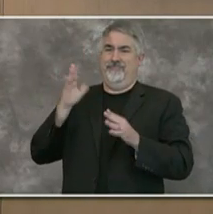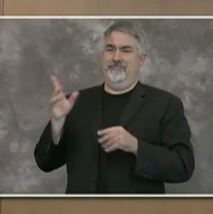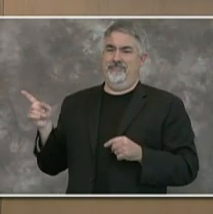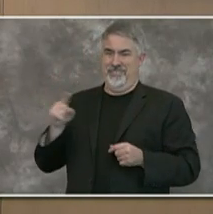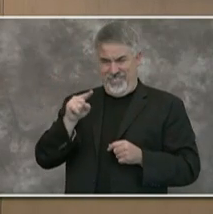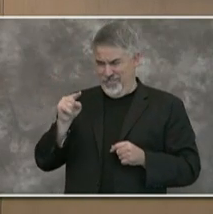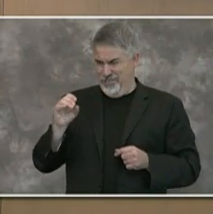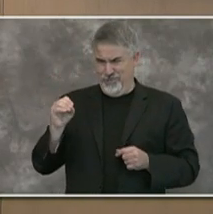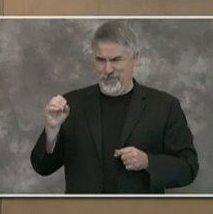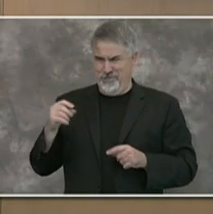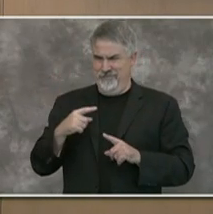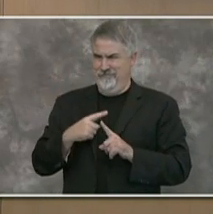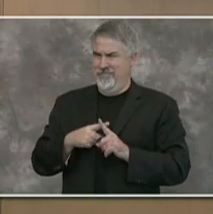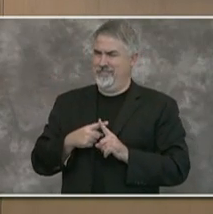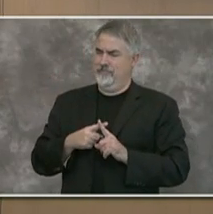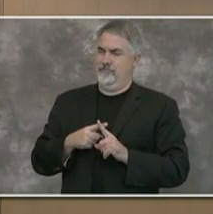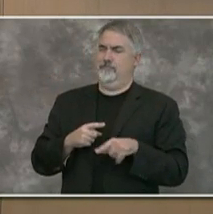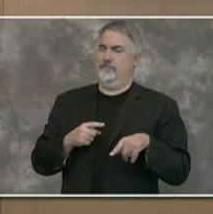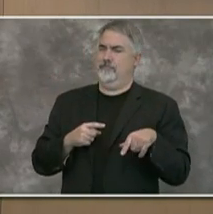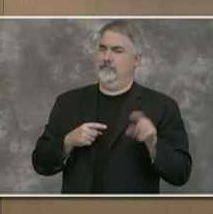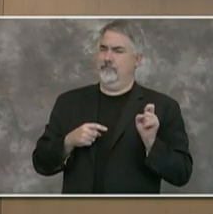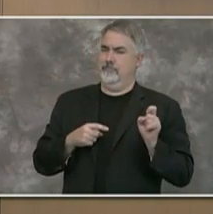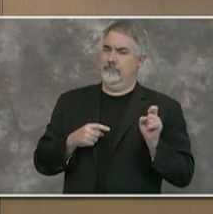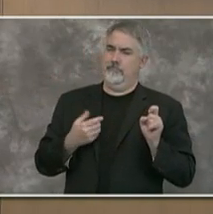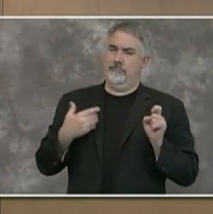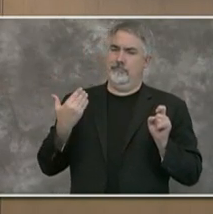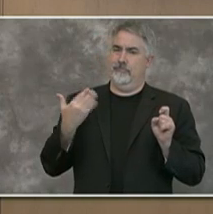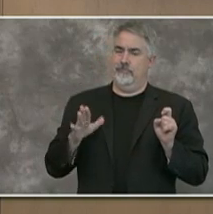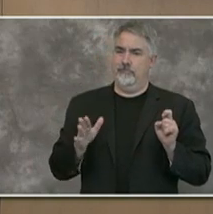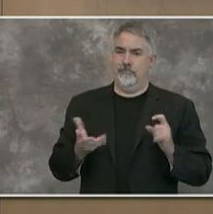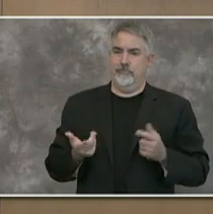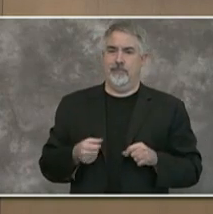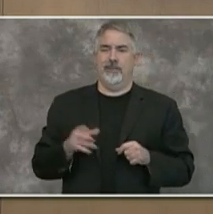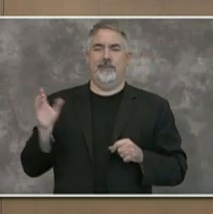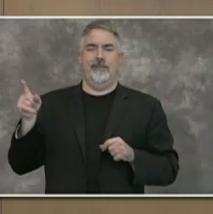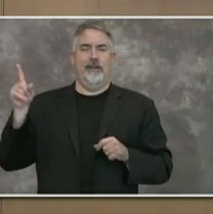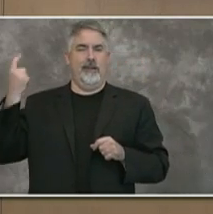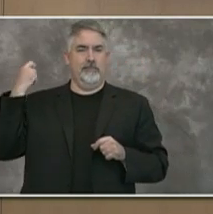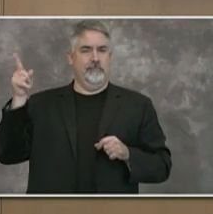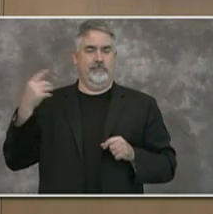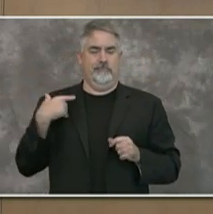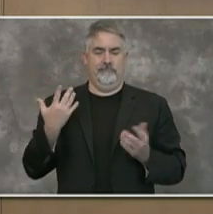positive for COVID-19. I imagine that will be a question best